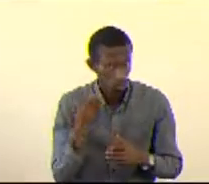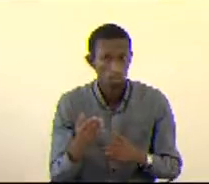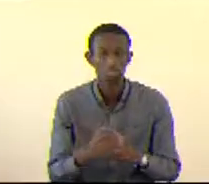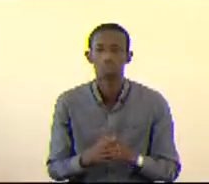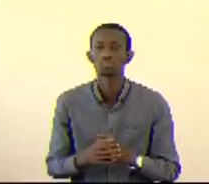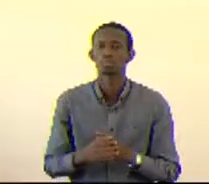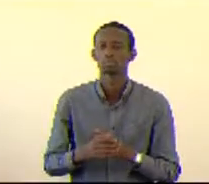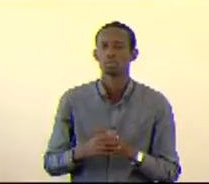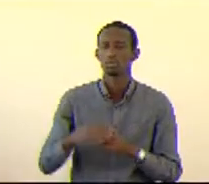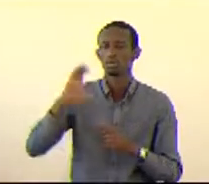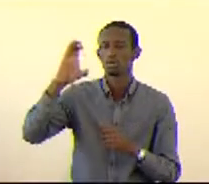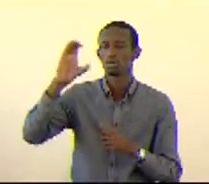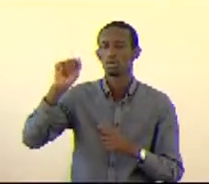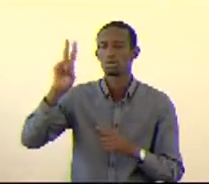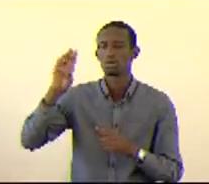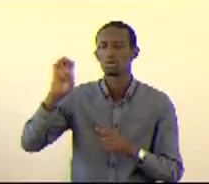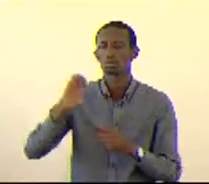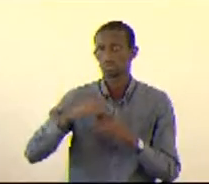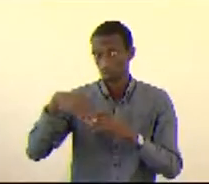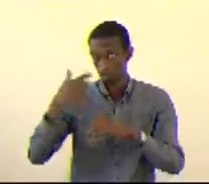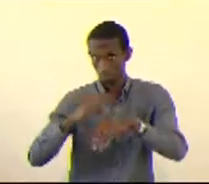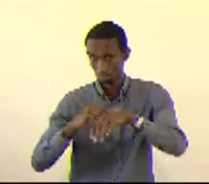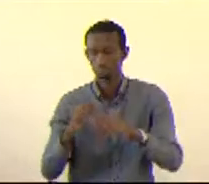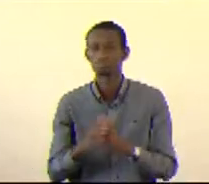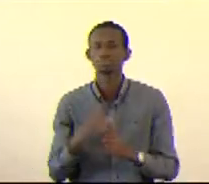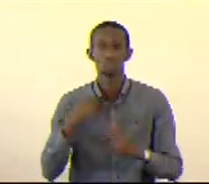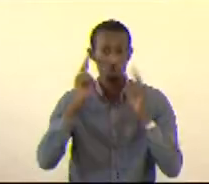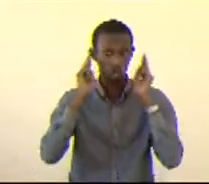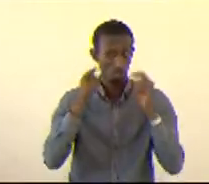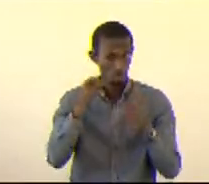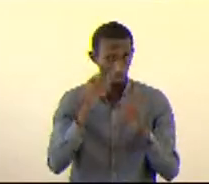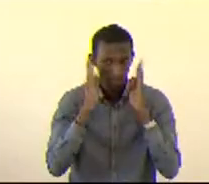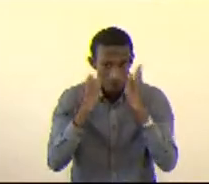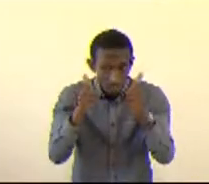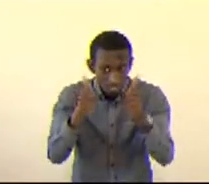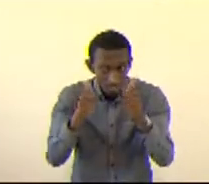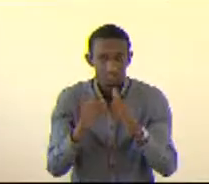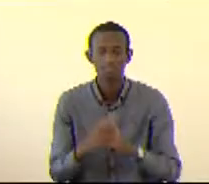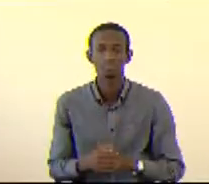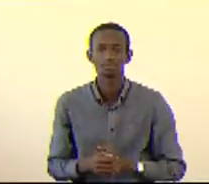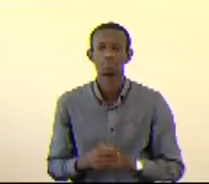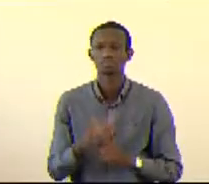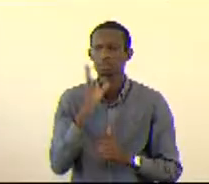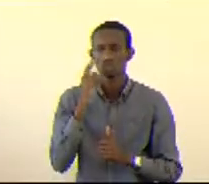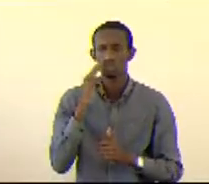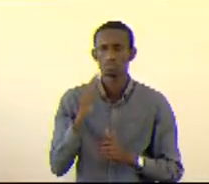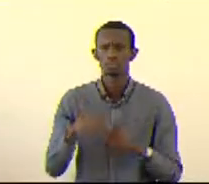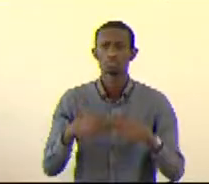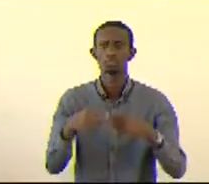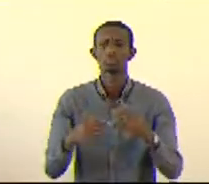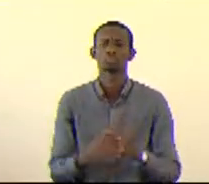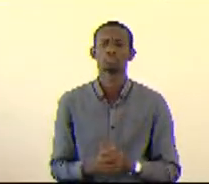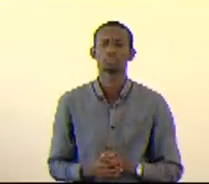curve shortly. Okay, I hope you are following that as well. Then the next one